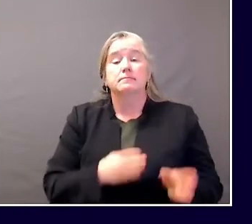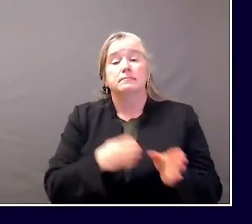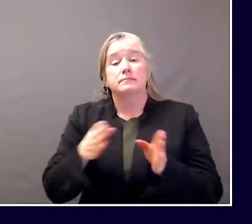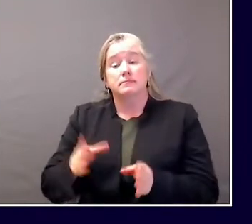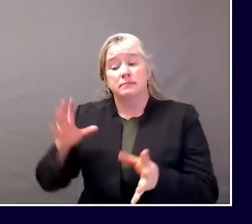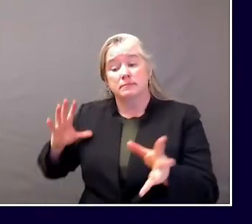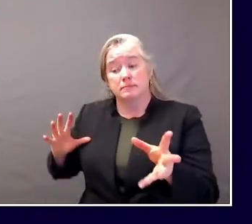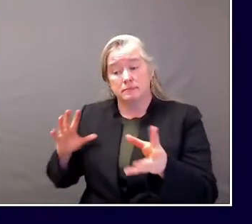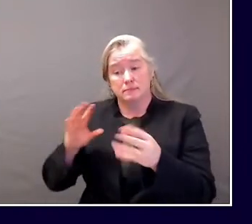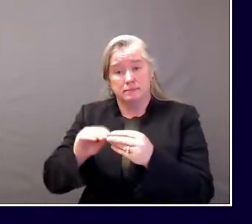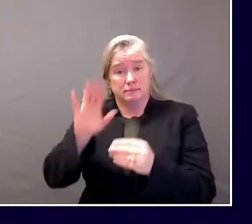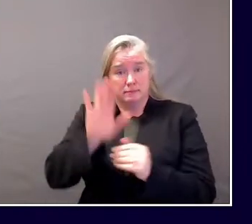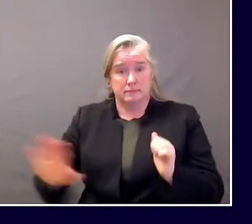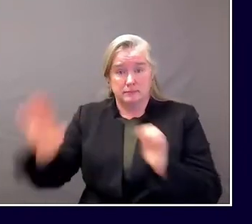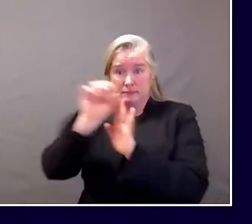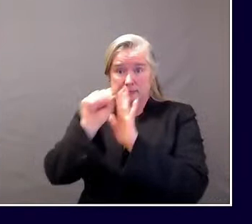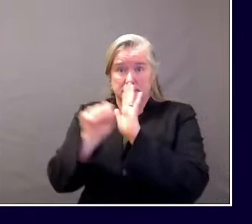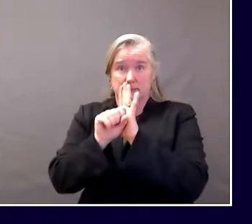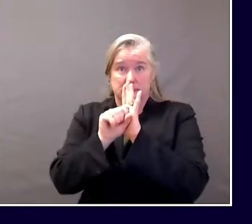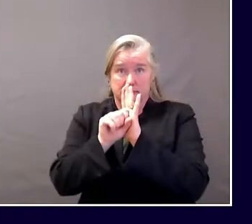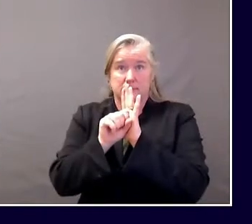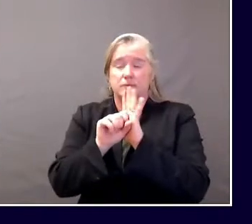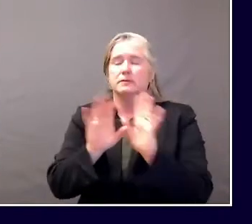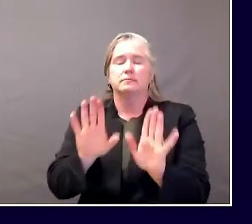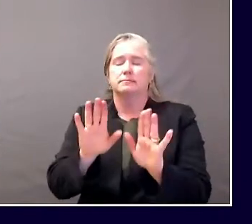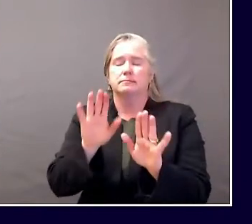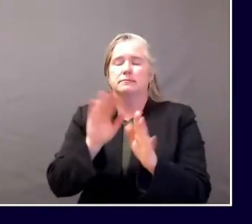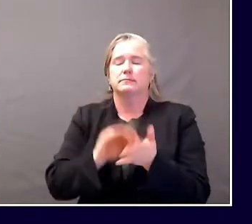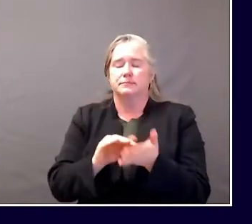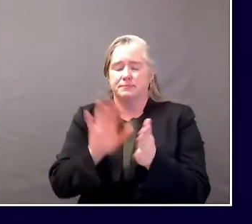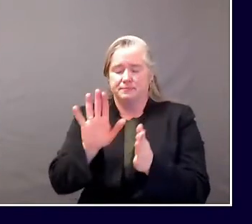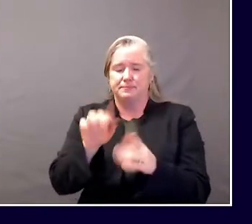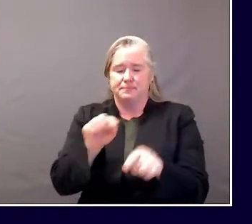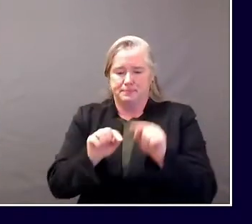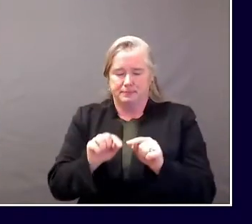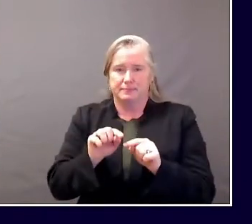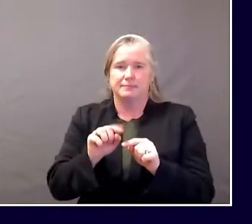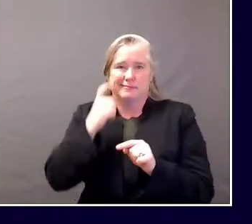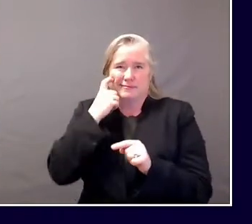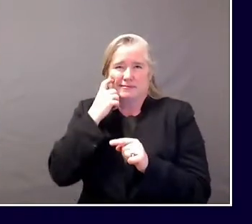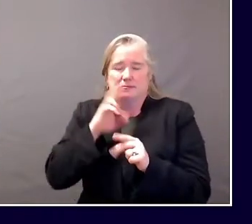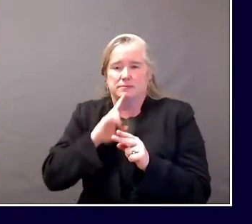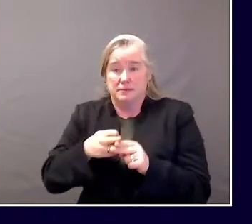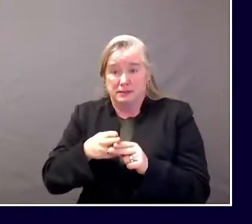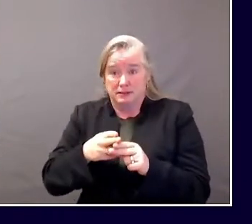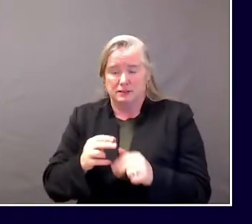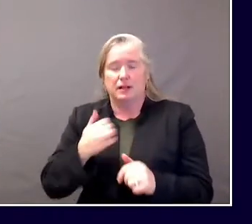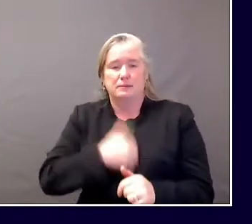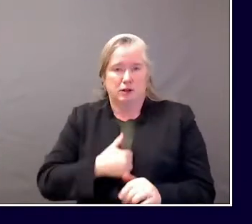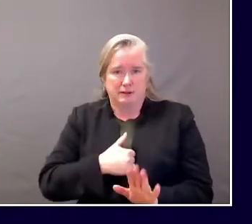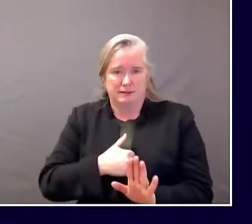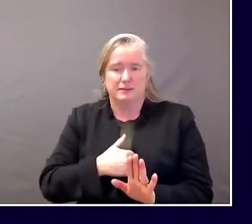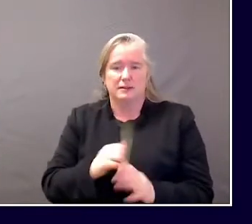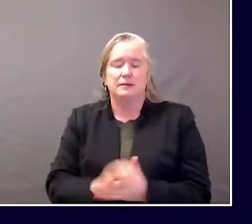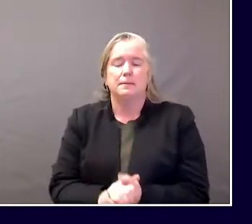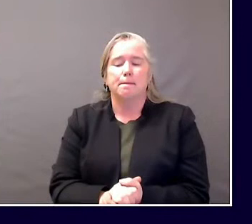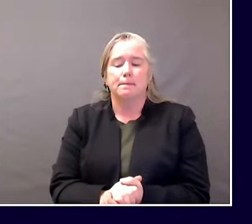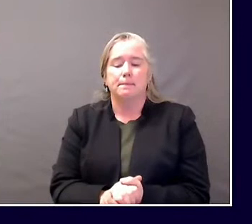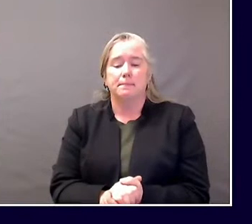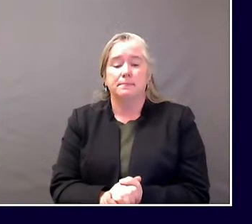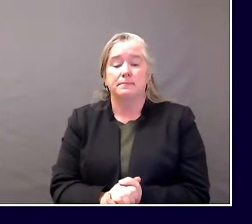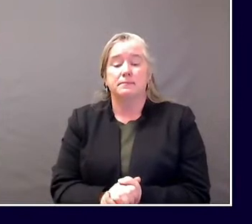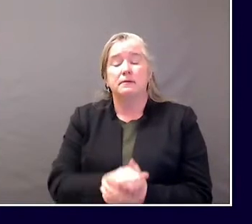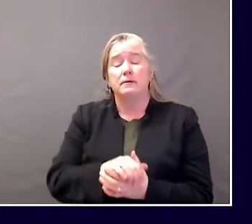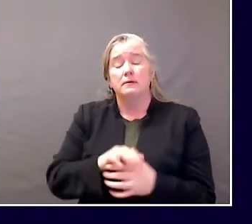Overall, across the state, well, I'm sorry, as I mentioned just a moment ago, I apologize, of these